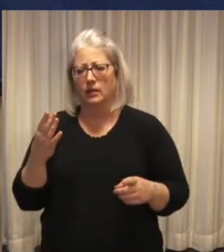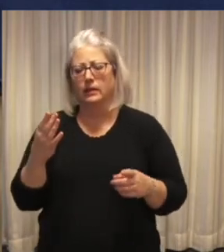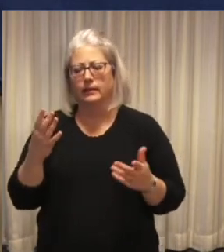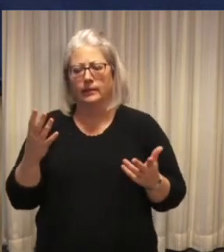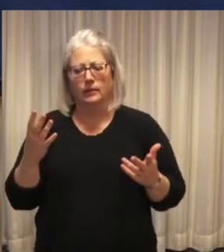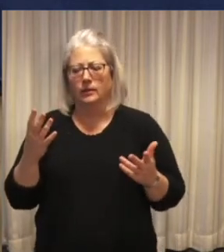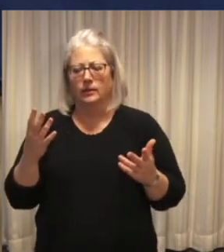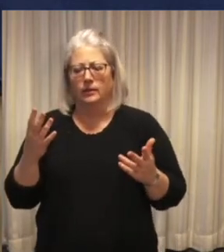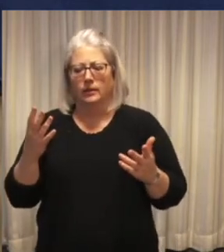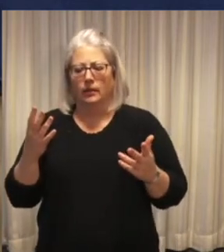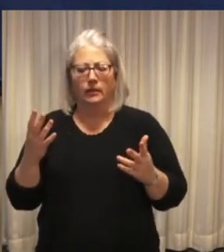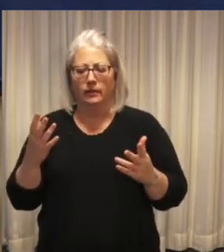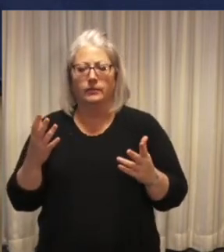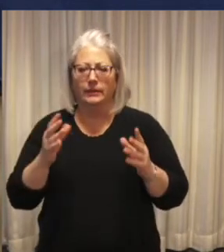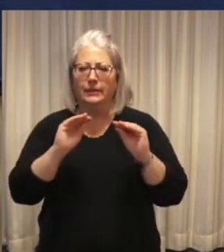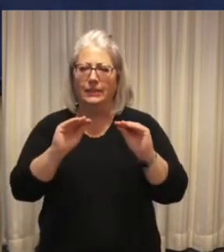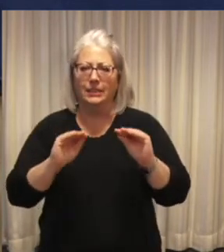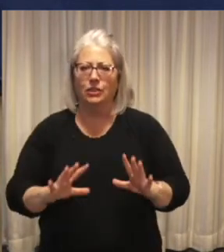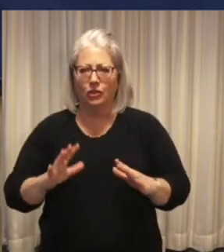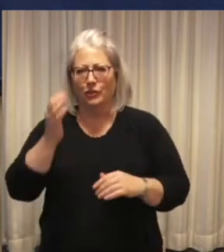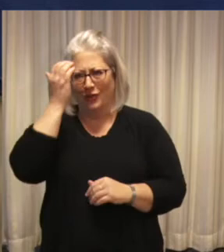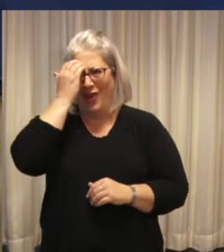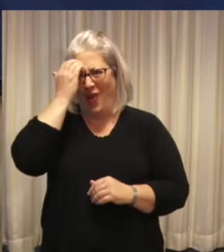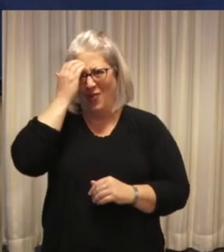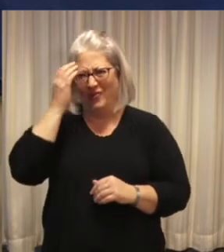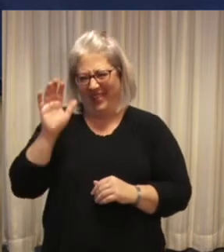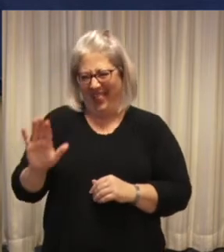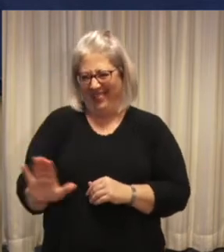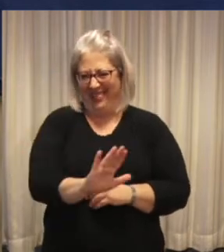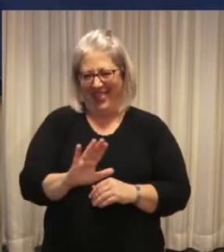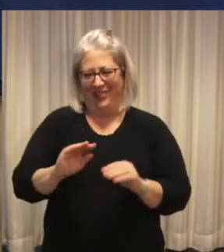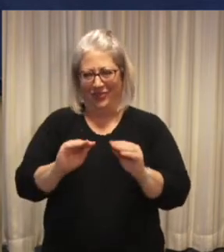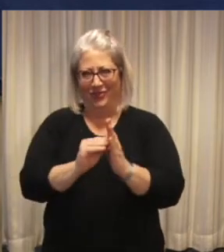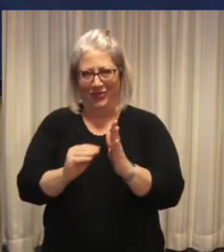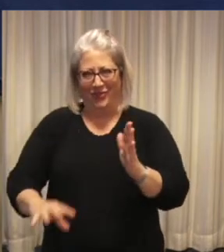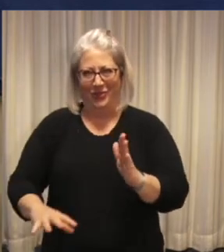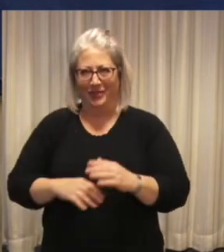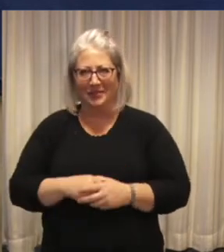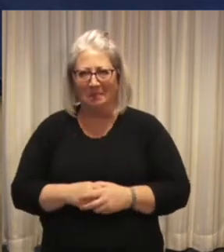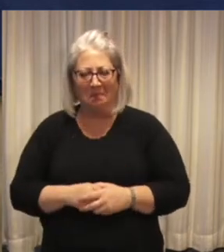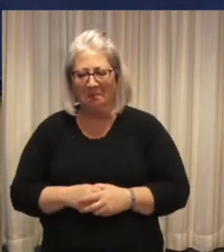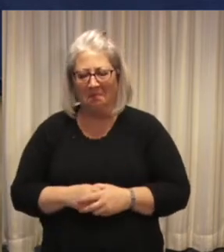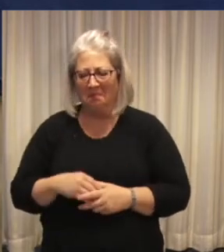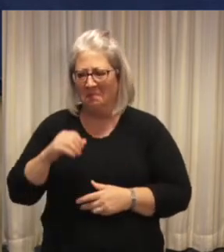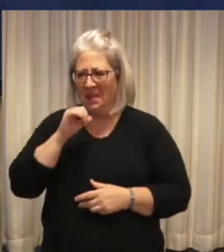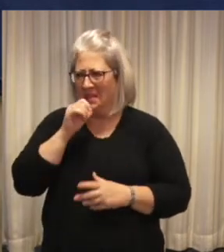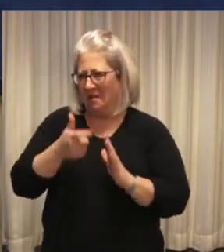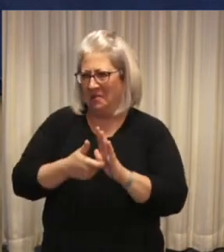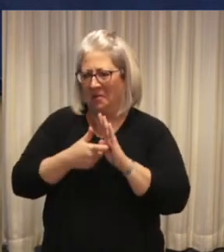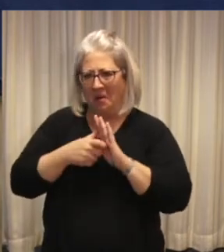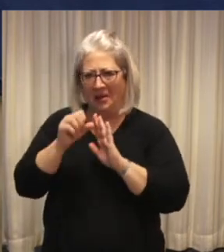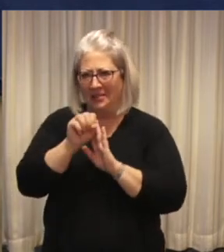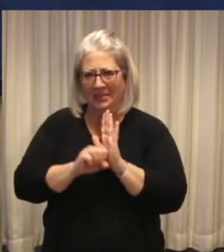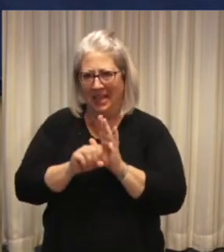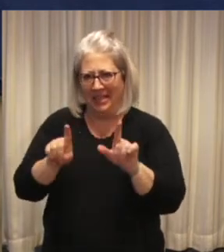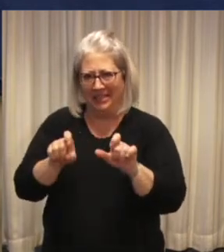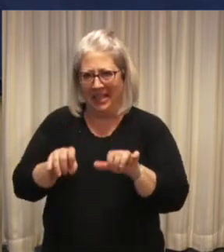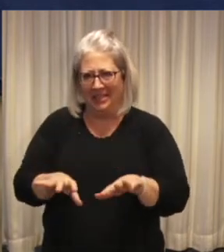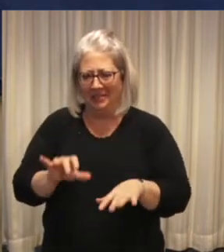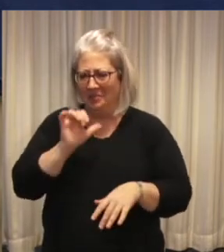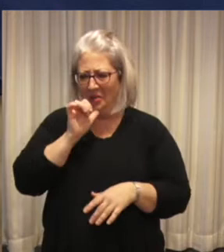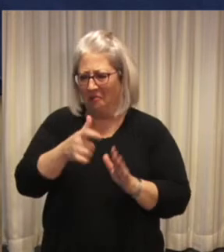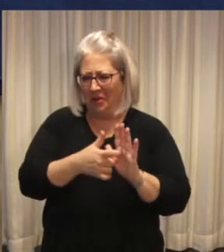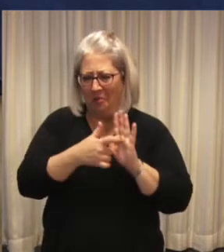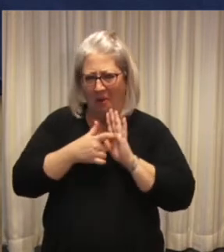the teachers know. You know, the teachers can assess students. We don't need tests state tests and Regents exams. The teachers know who's ready to move on. They know what the